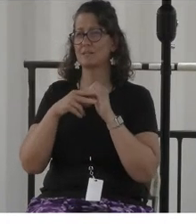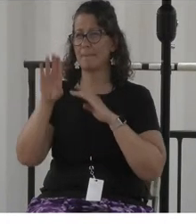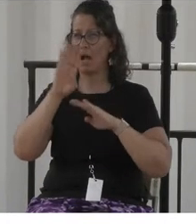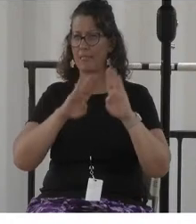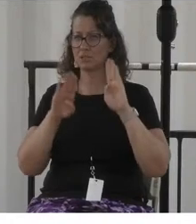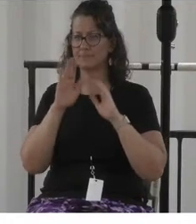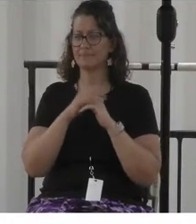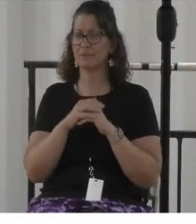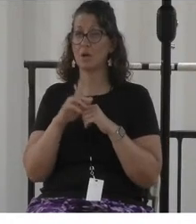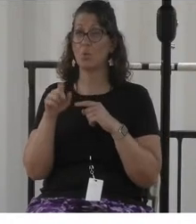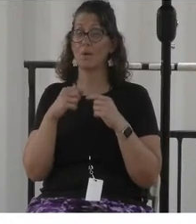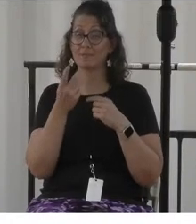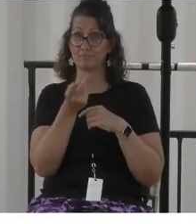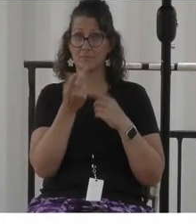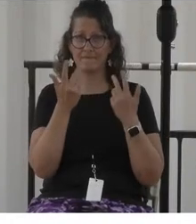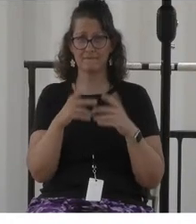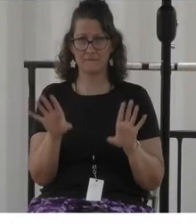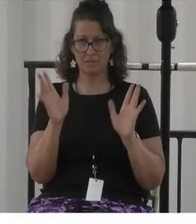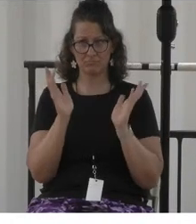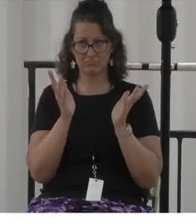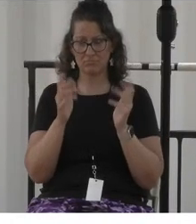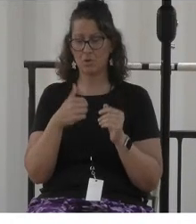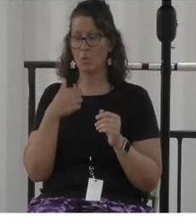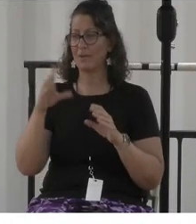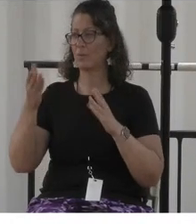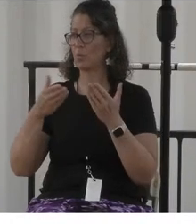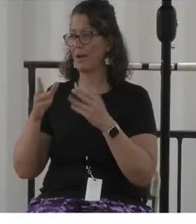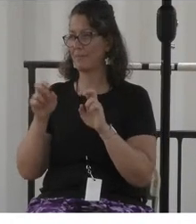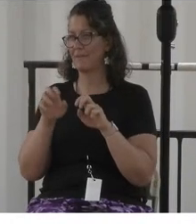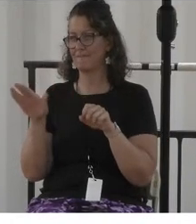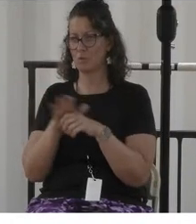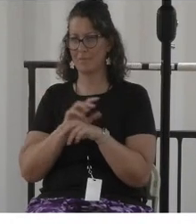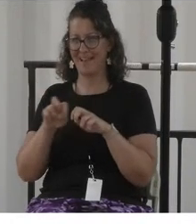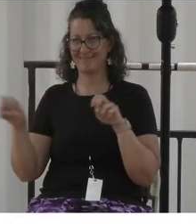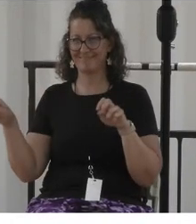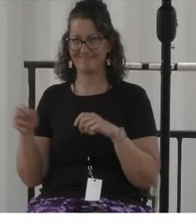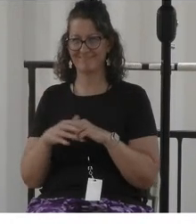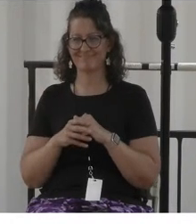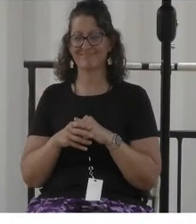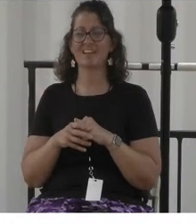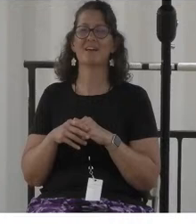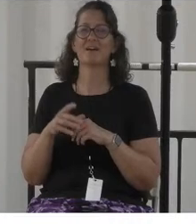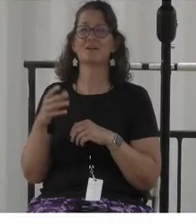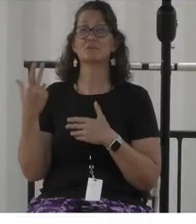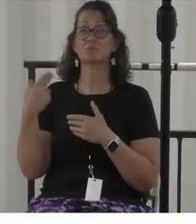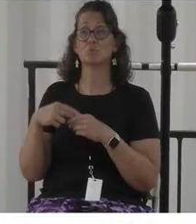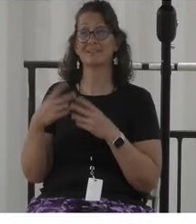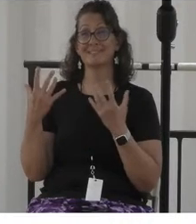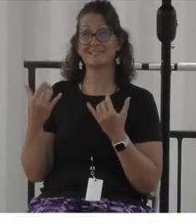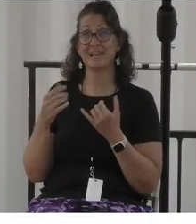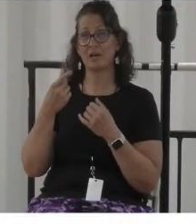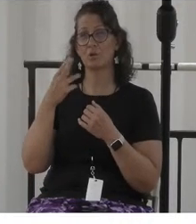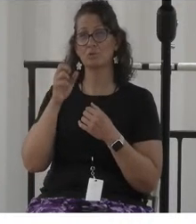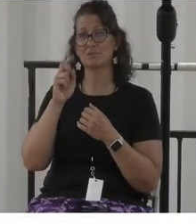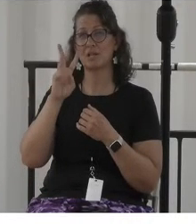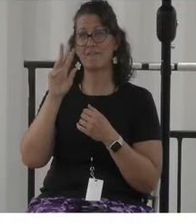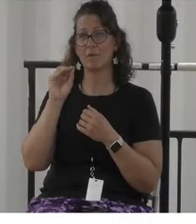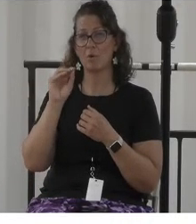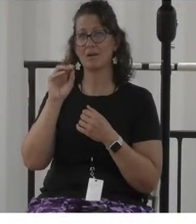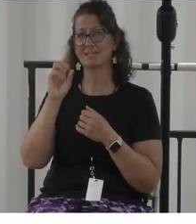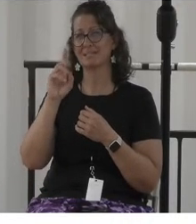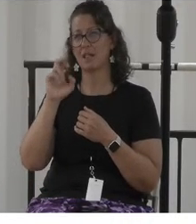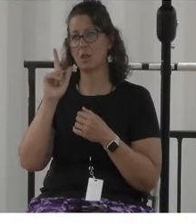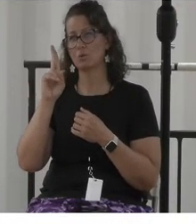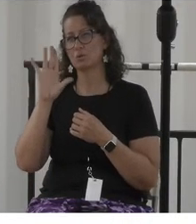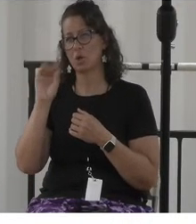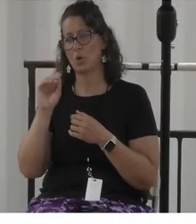they finish their conversation, we're gonna welcome the rest of our panel. We have joining us today Gustavo De Lucio,